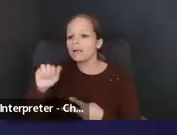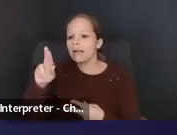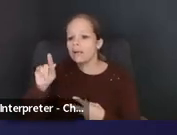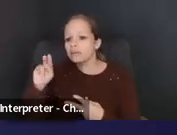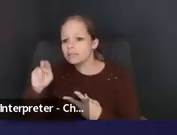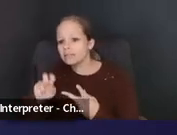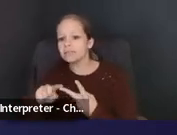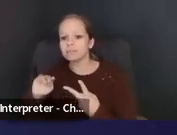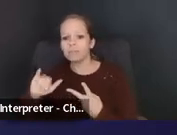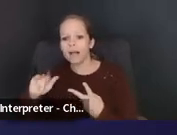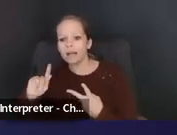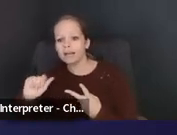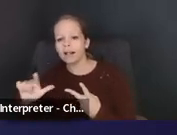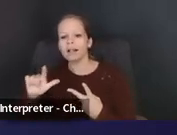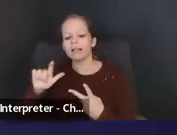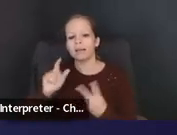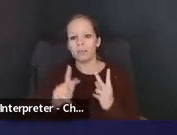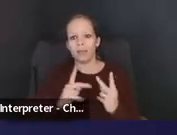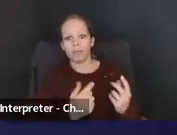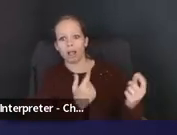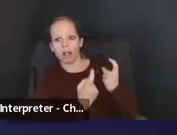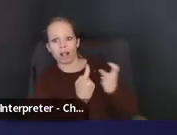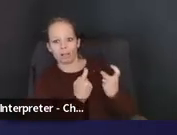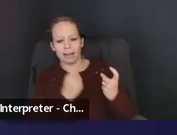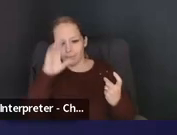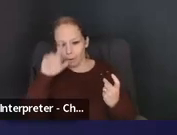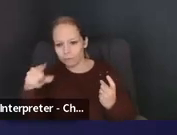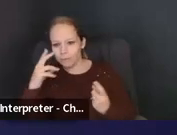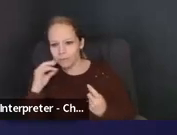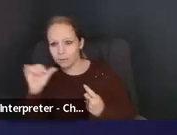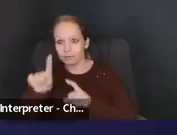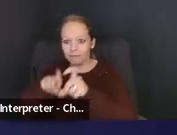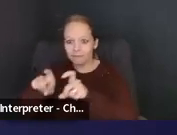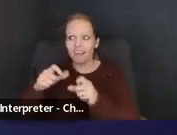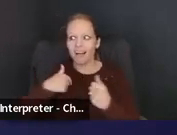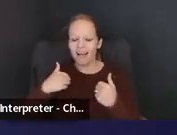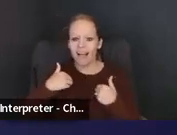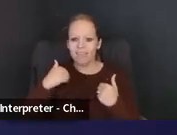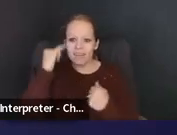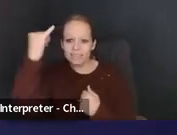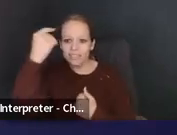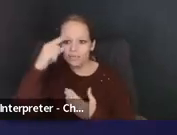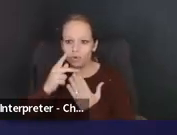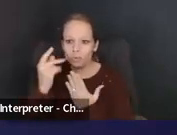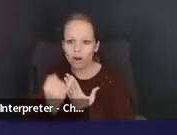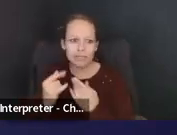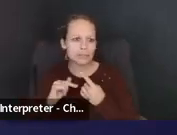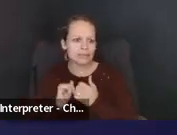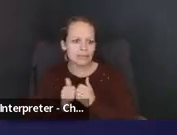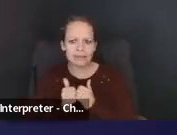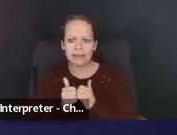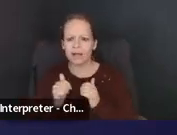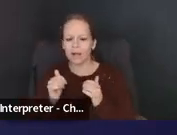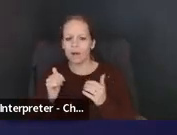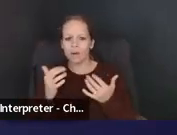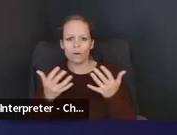we'll often get questions, and I know you do too, from folks who say, you know, I've got an idea for a project. I just don't know, how do I go about finding